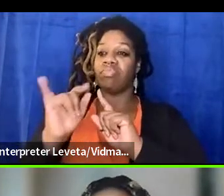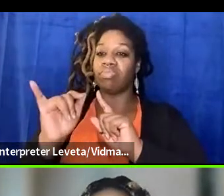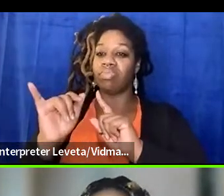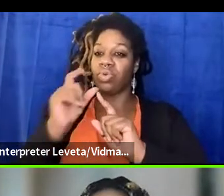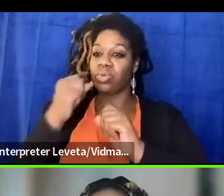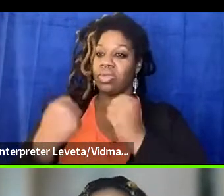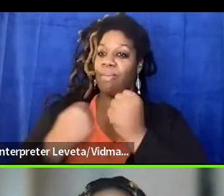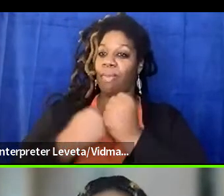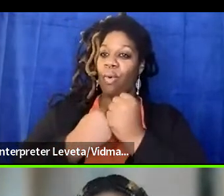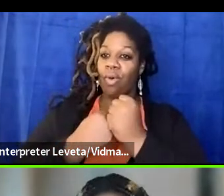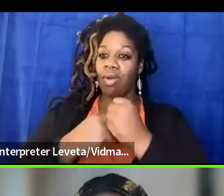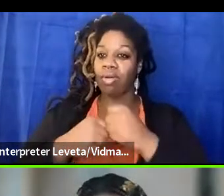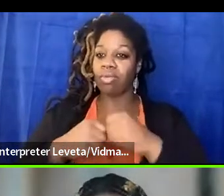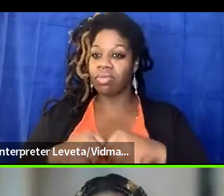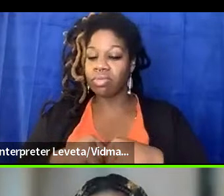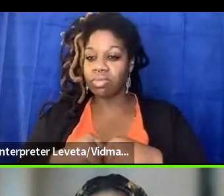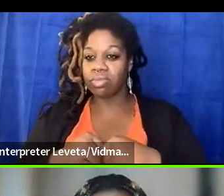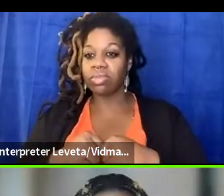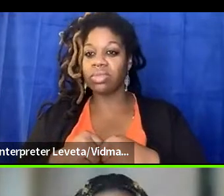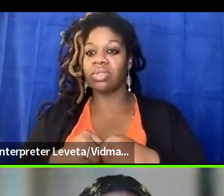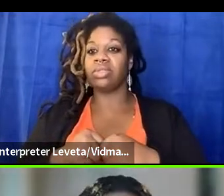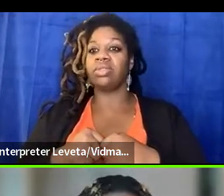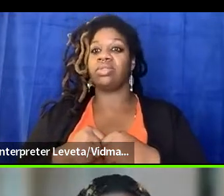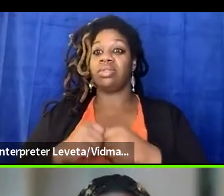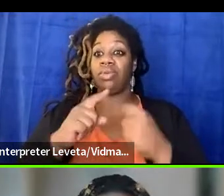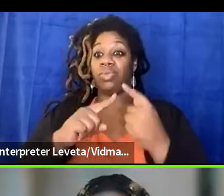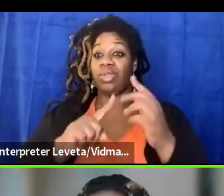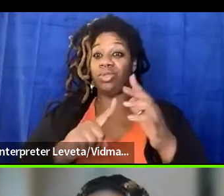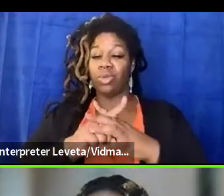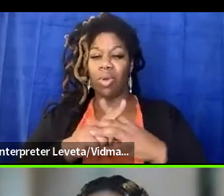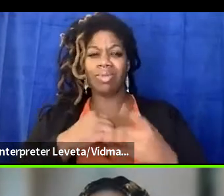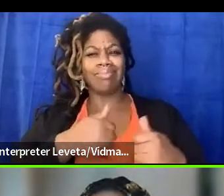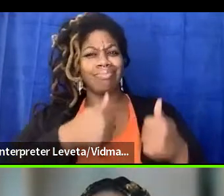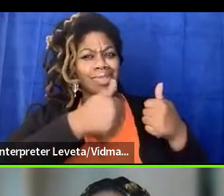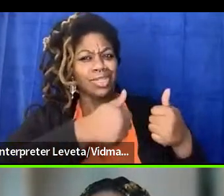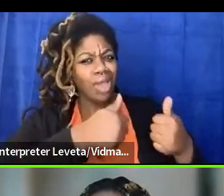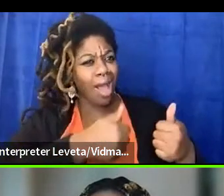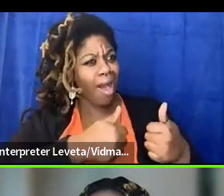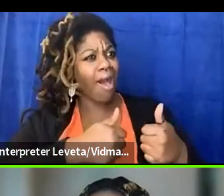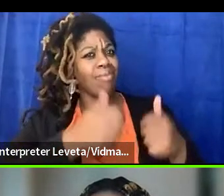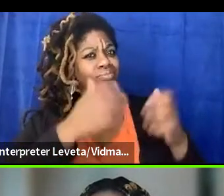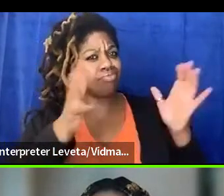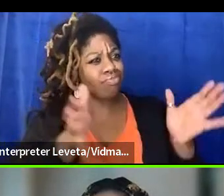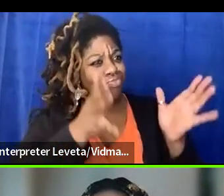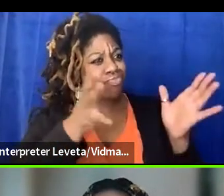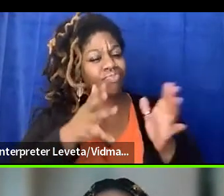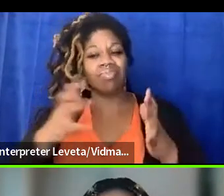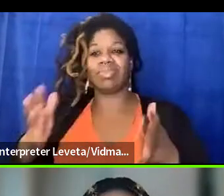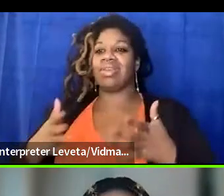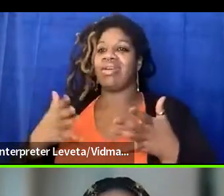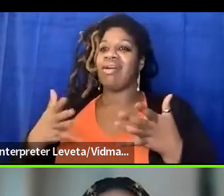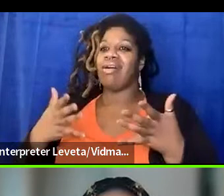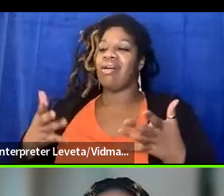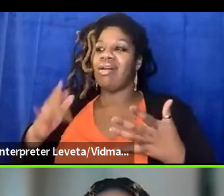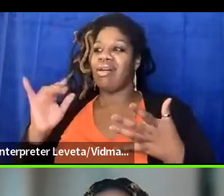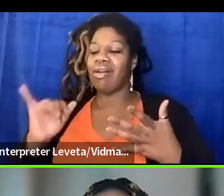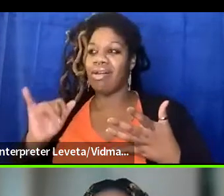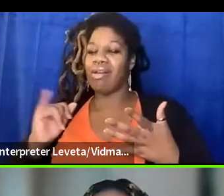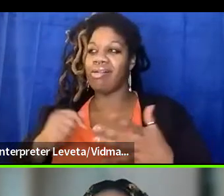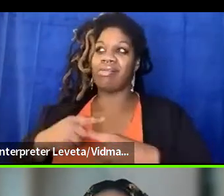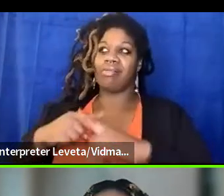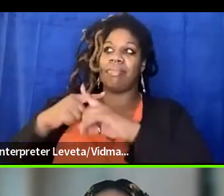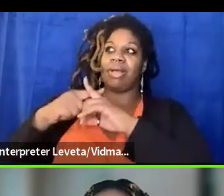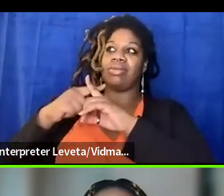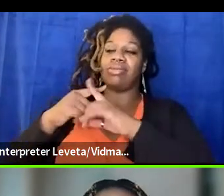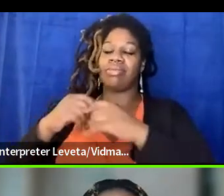that supports you and that when you come into work, they say, you're amazing, you're doing great, that can really change your entire outlook